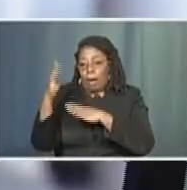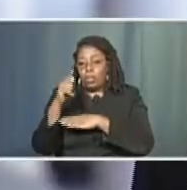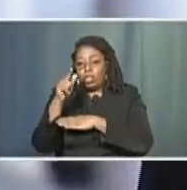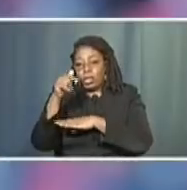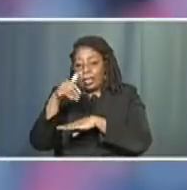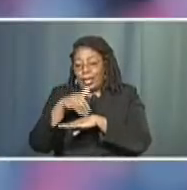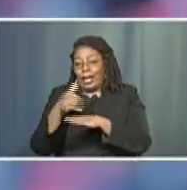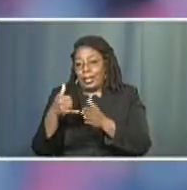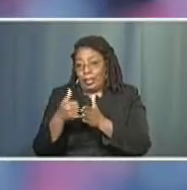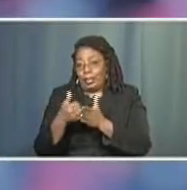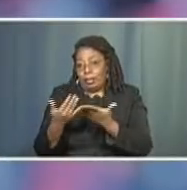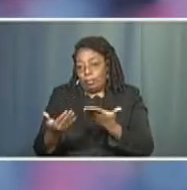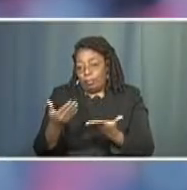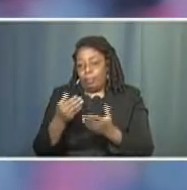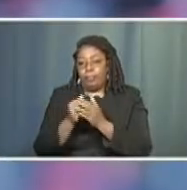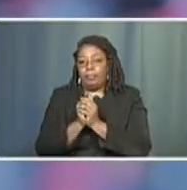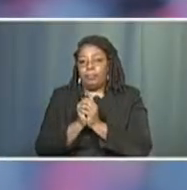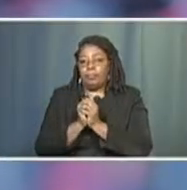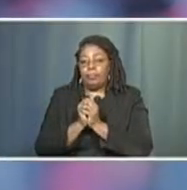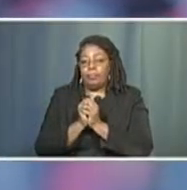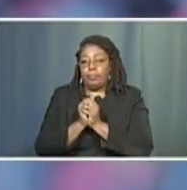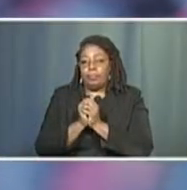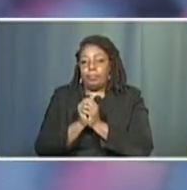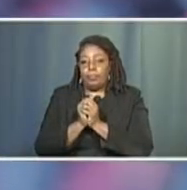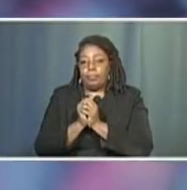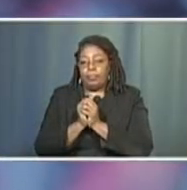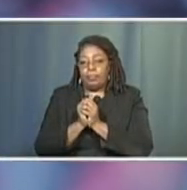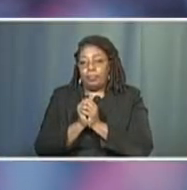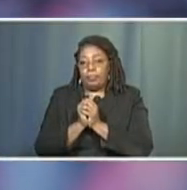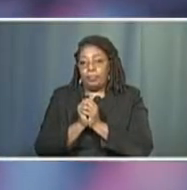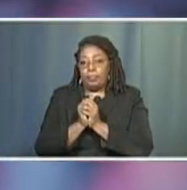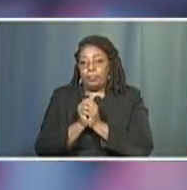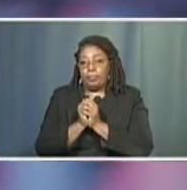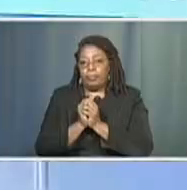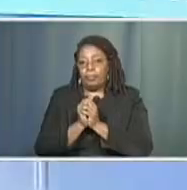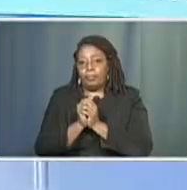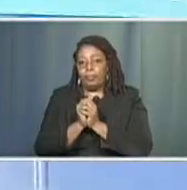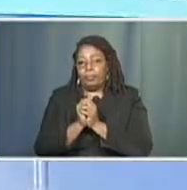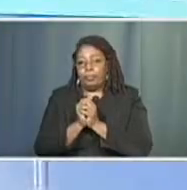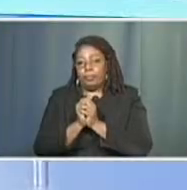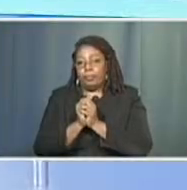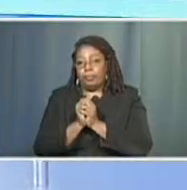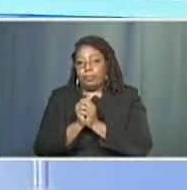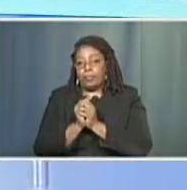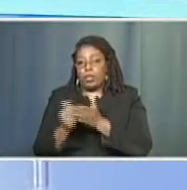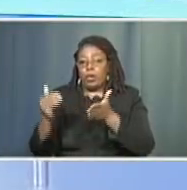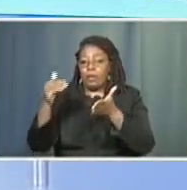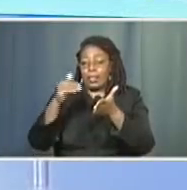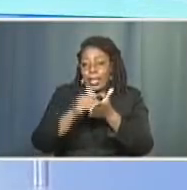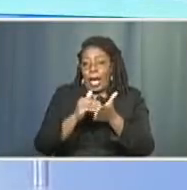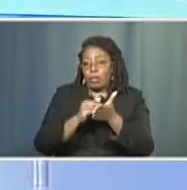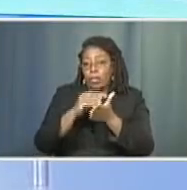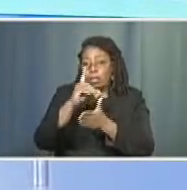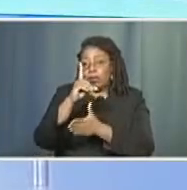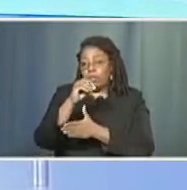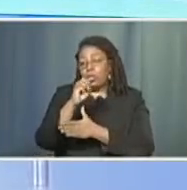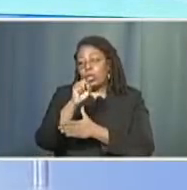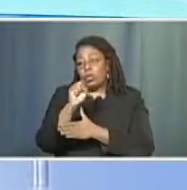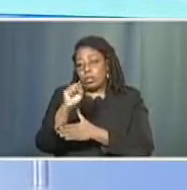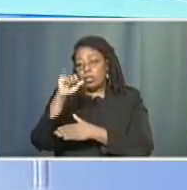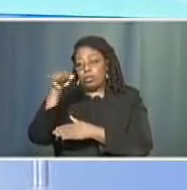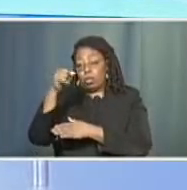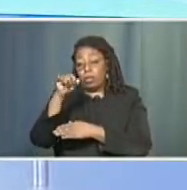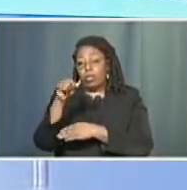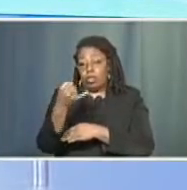it as we speak. Cleopatra Murphy, ZNS Network News. Well, thousands of doses of Johnson &